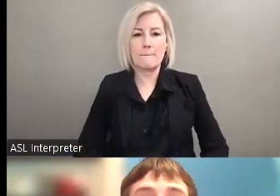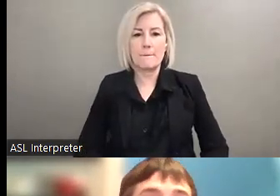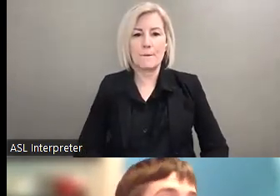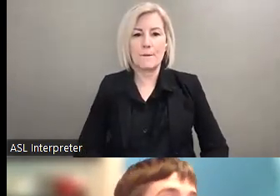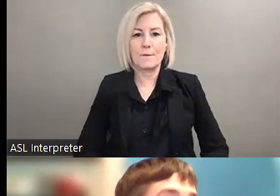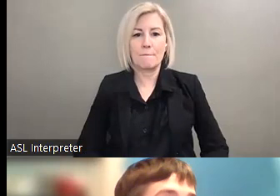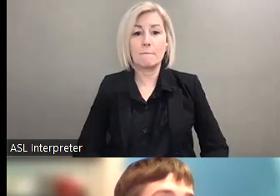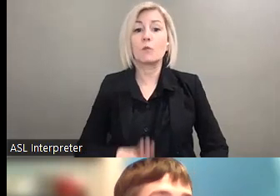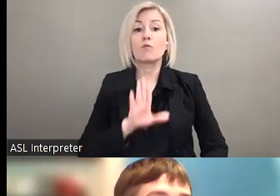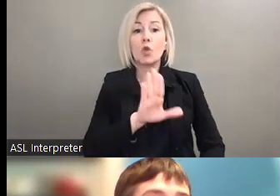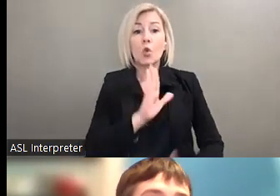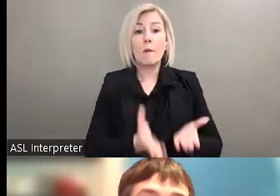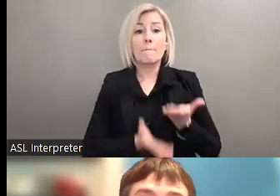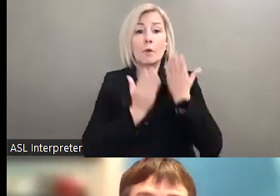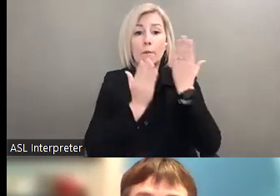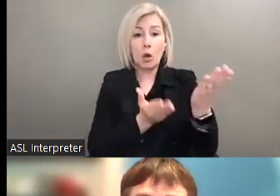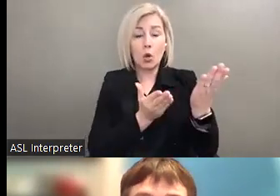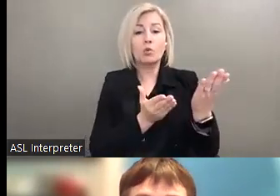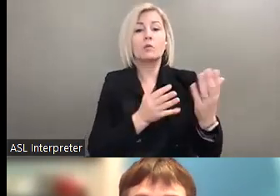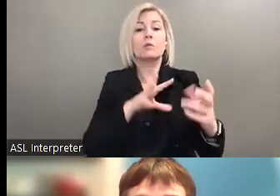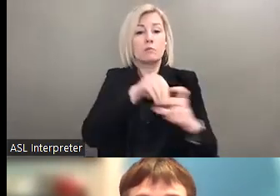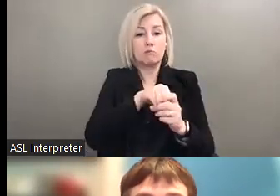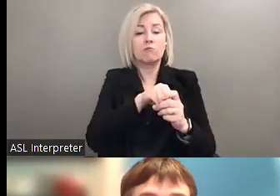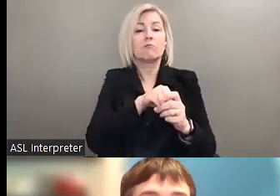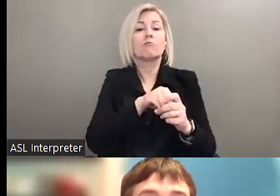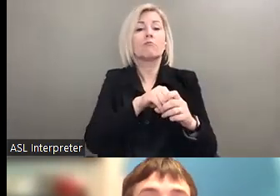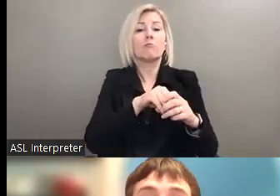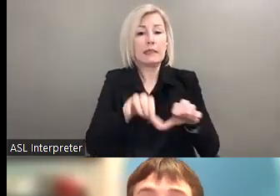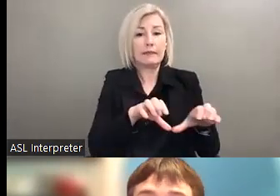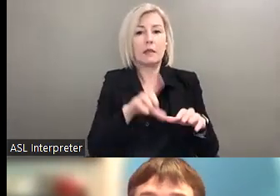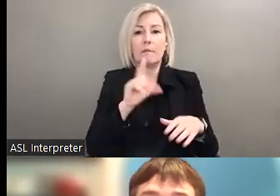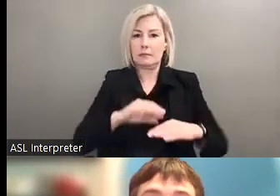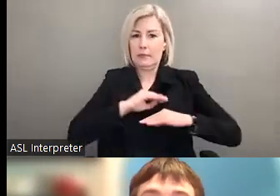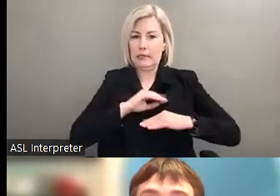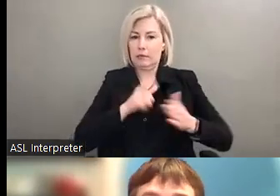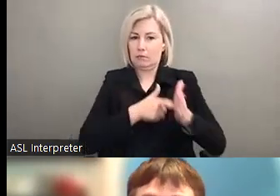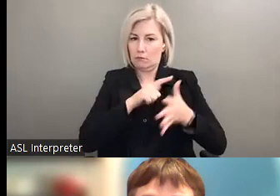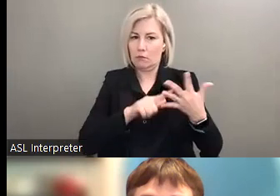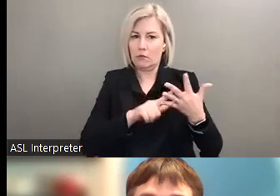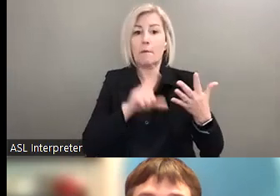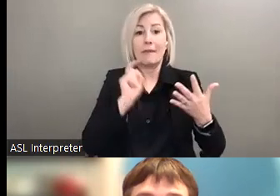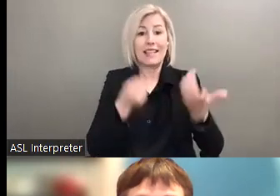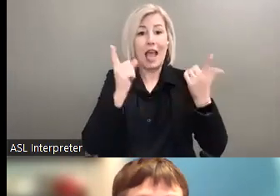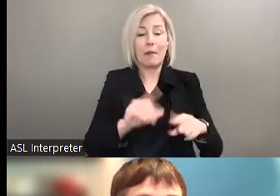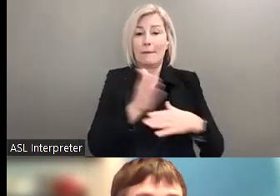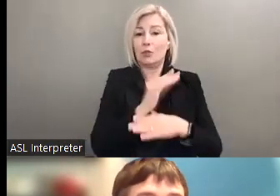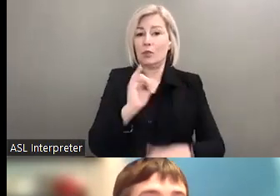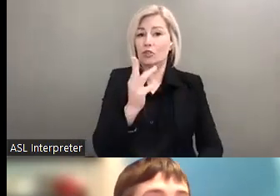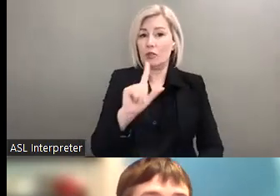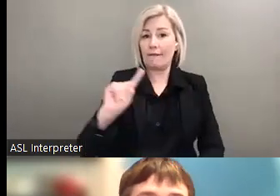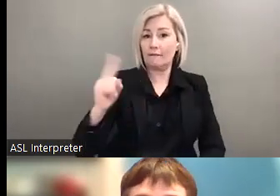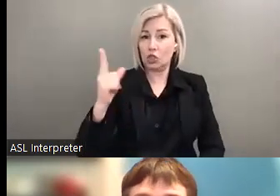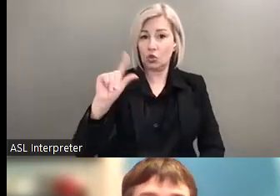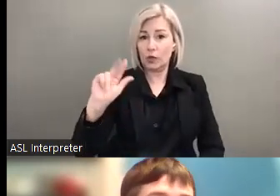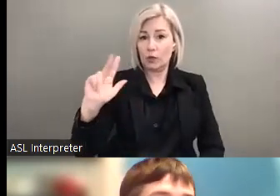Your proposed engagements should meet the following requirements. They should take place between July 1st, 2023